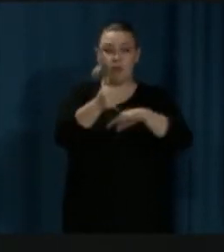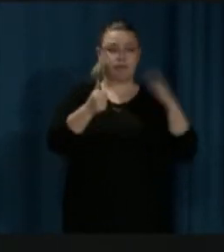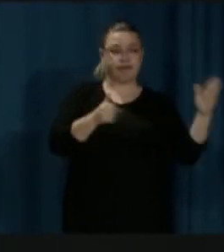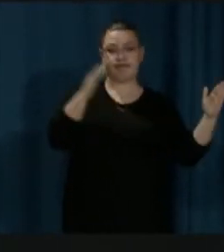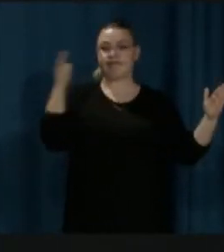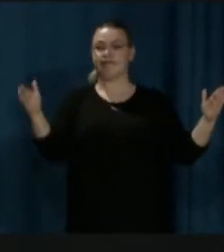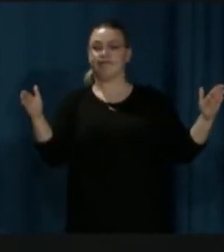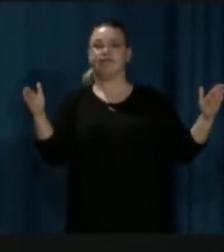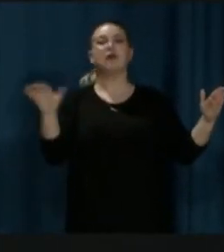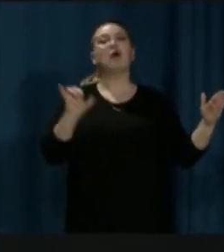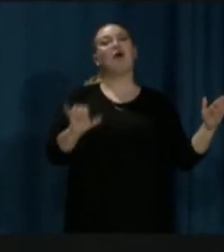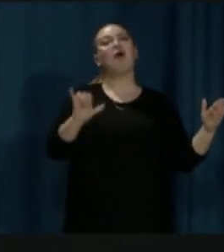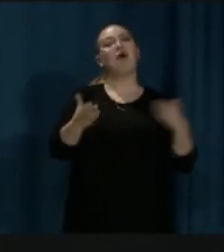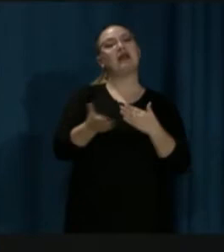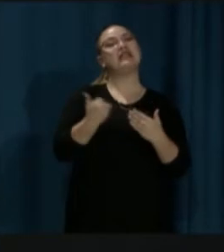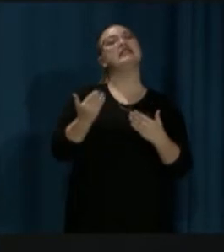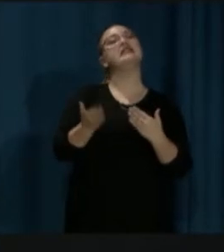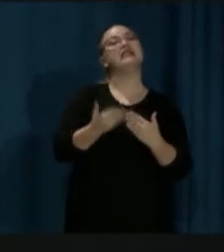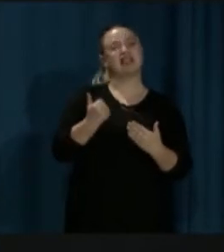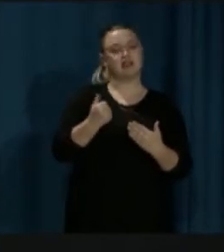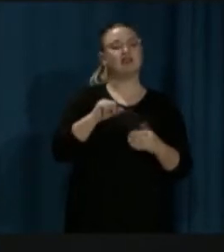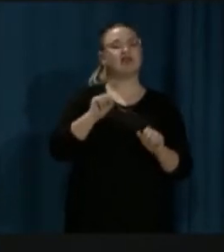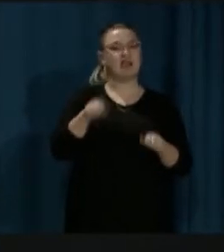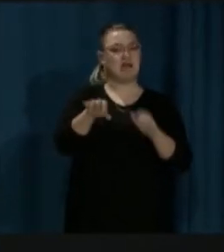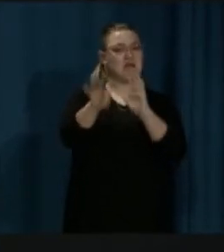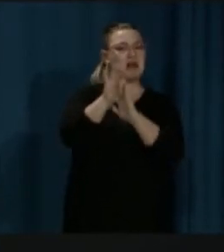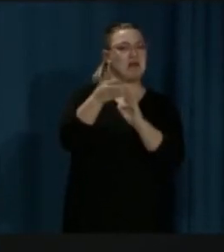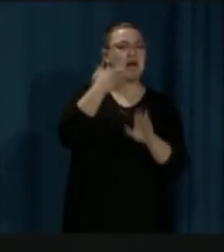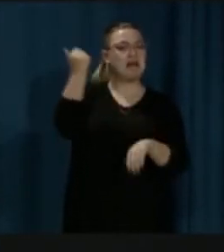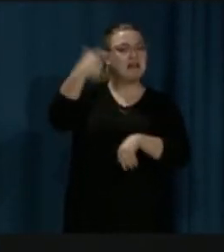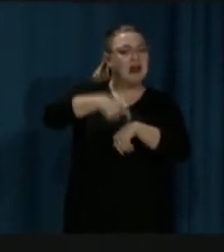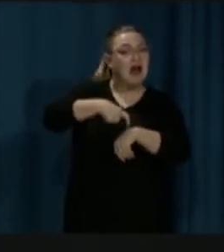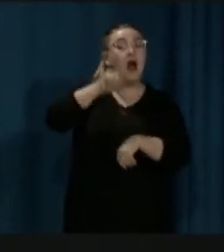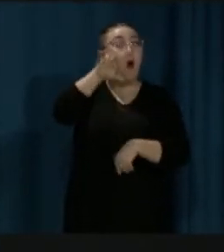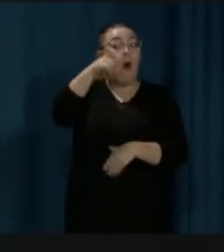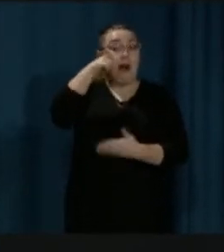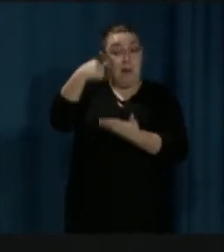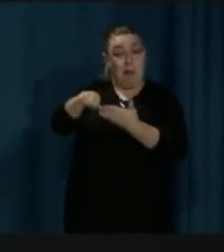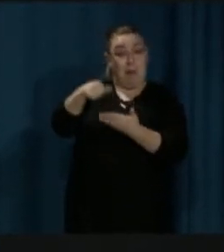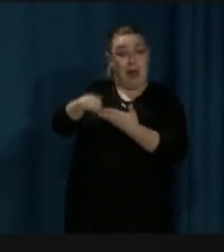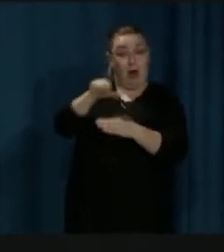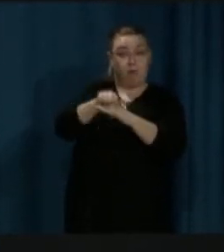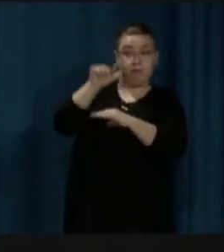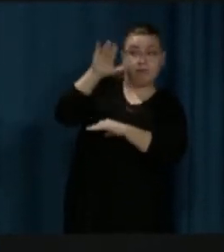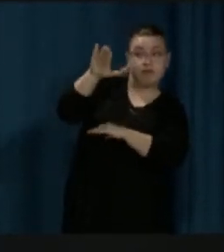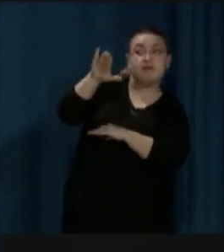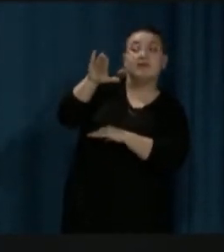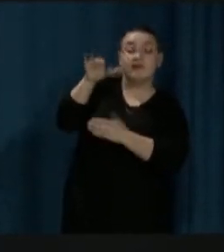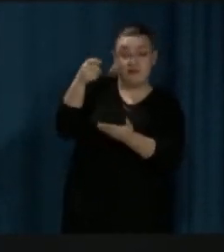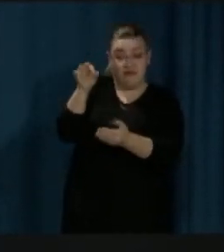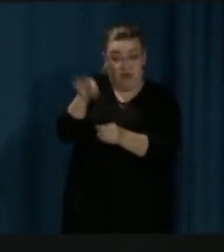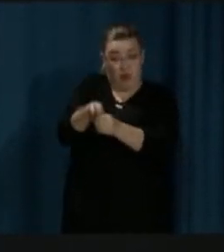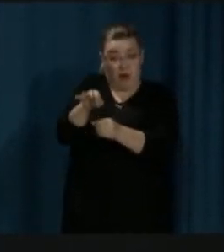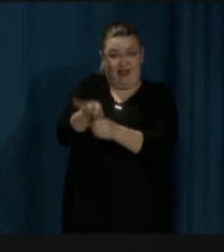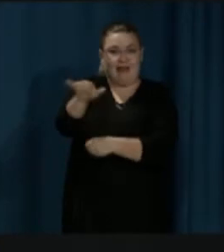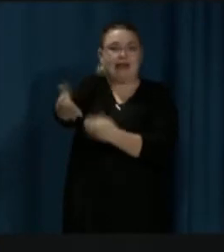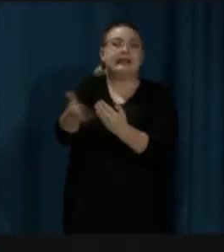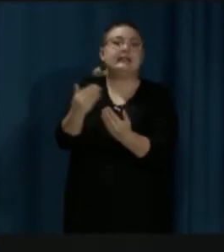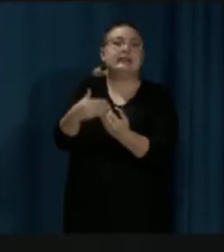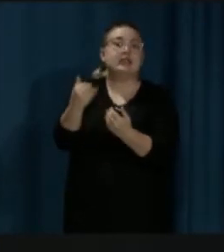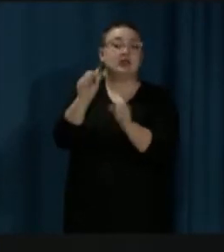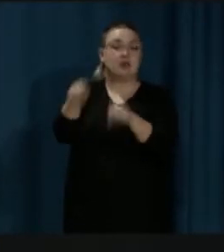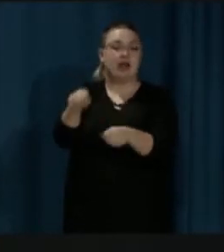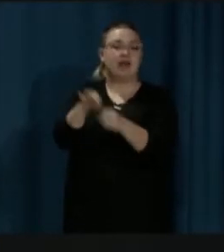or no excuse absentee ballot voting where you can vote by mail simply because that's the choice you want to make, it gives people more opportunities